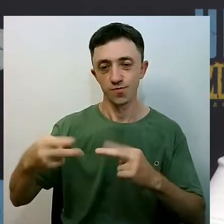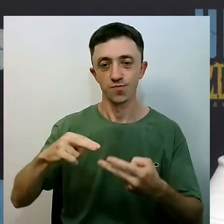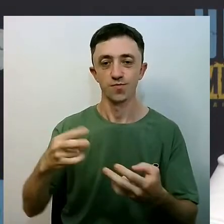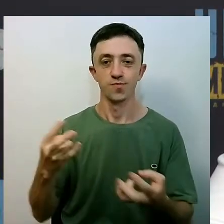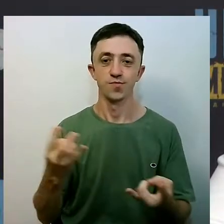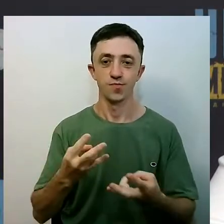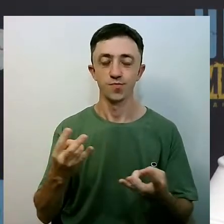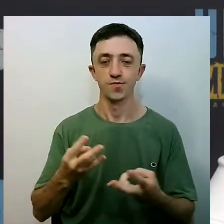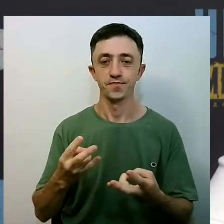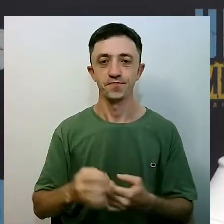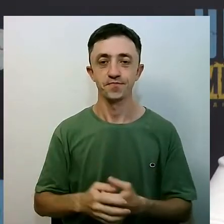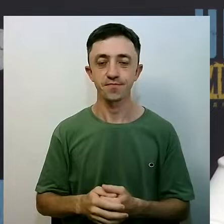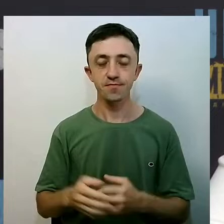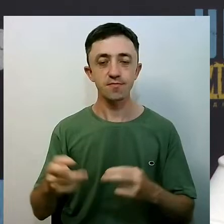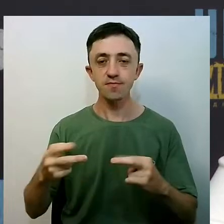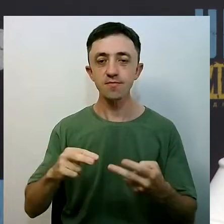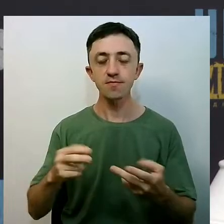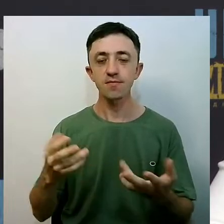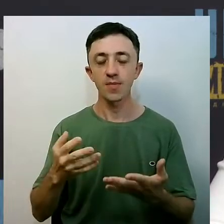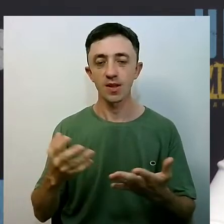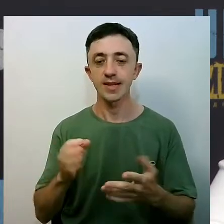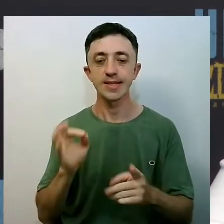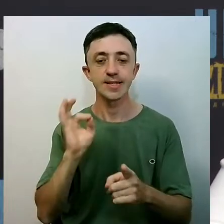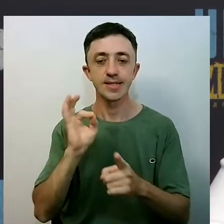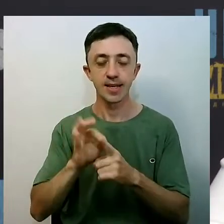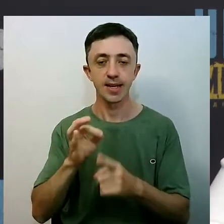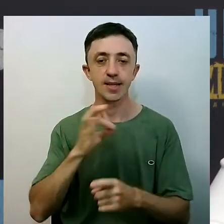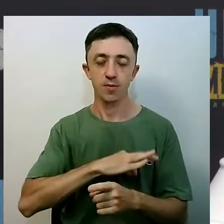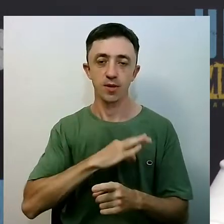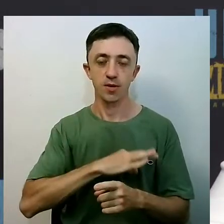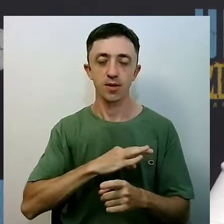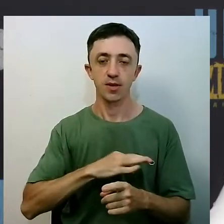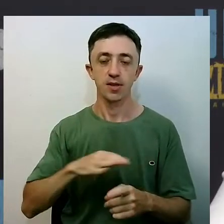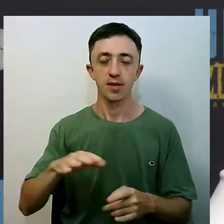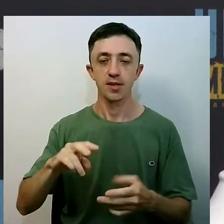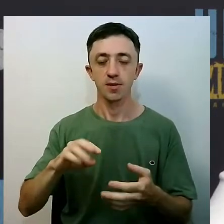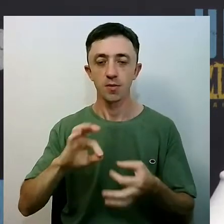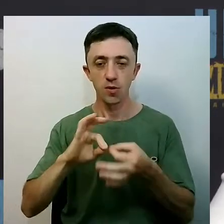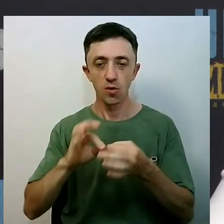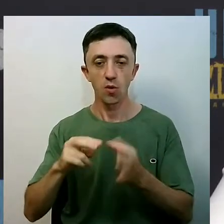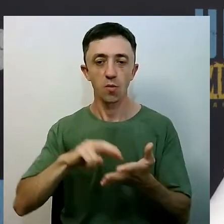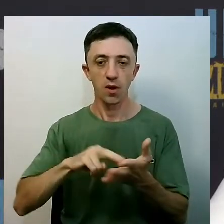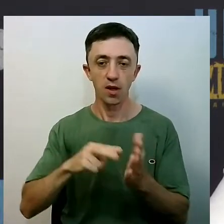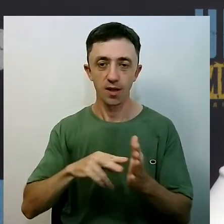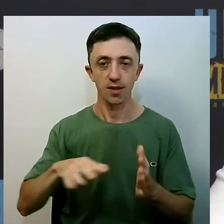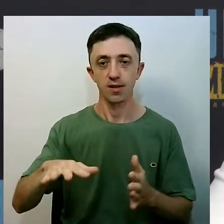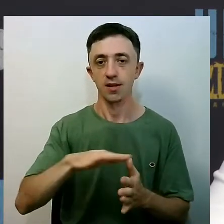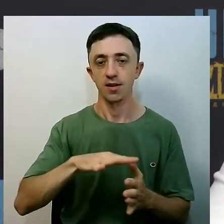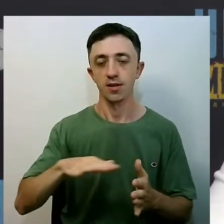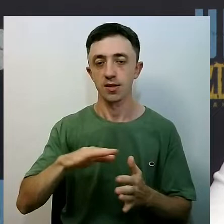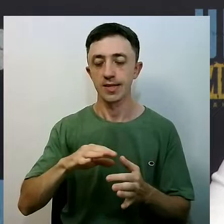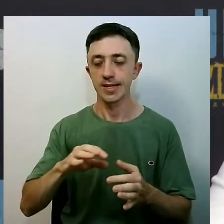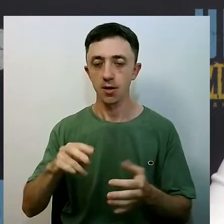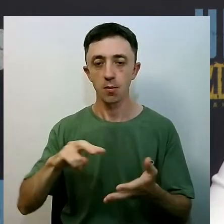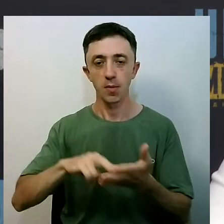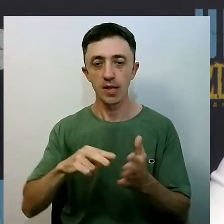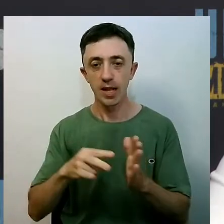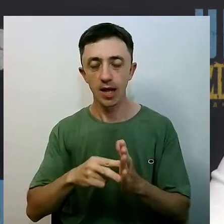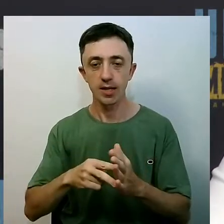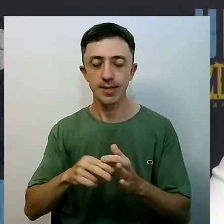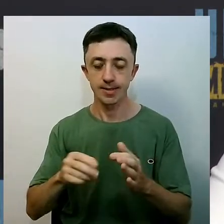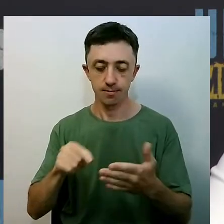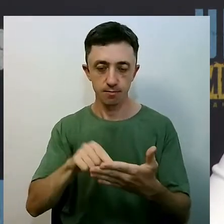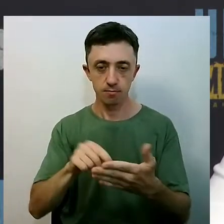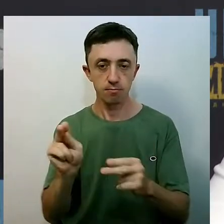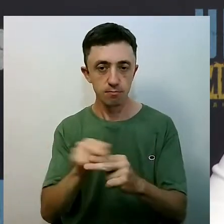this territory should be bring in line so that we should change the target usage of